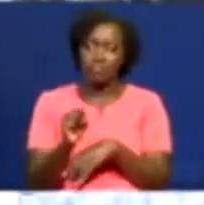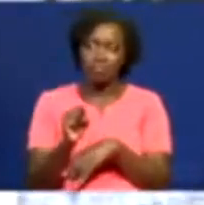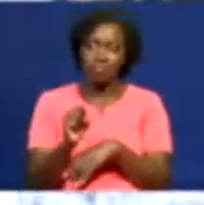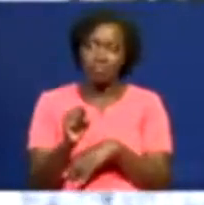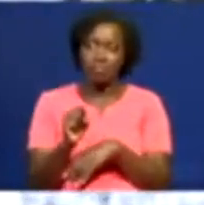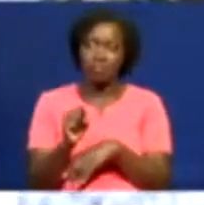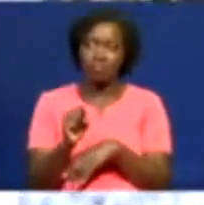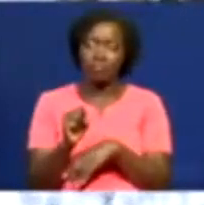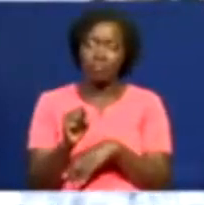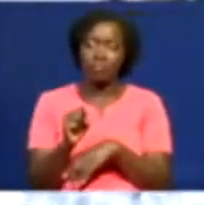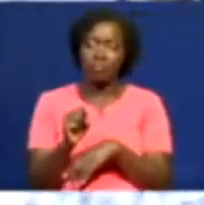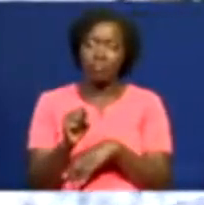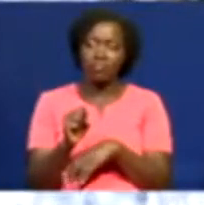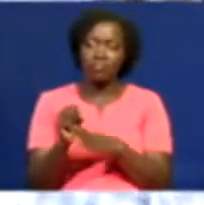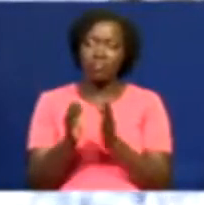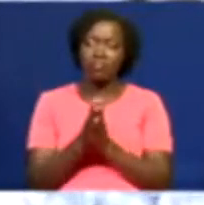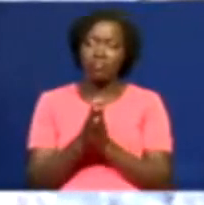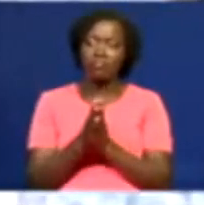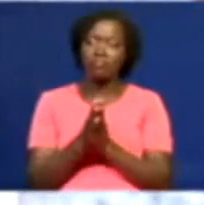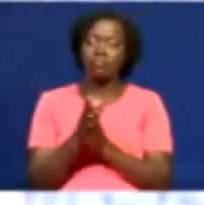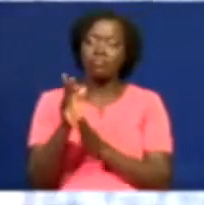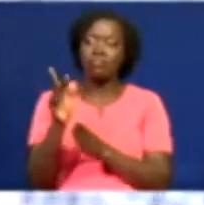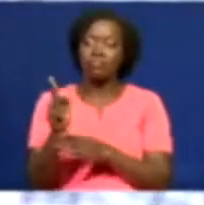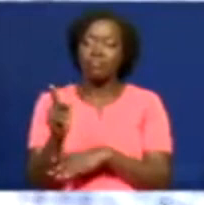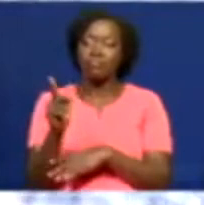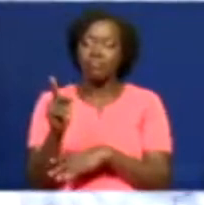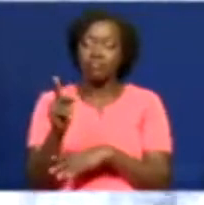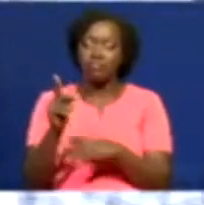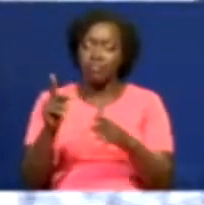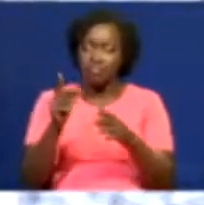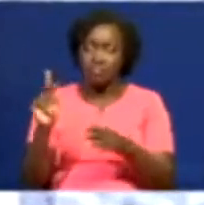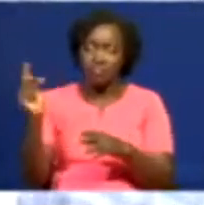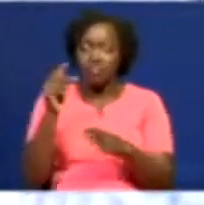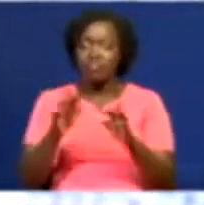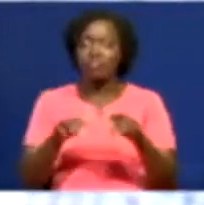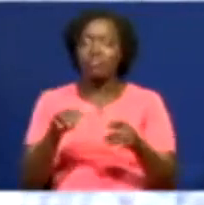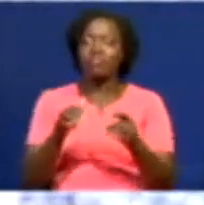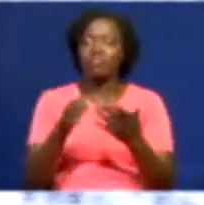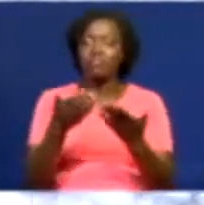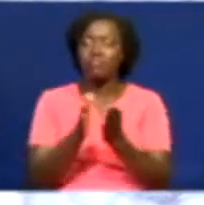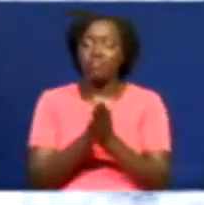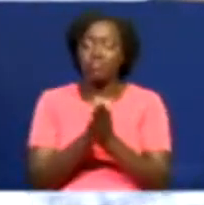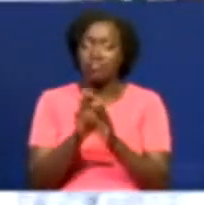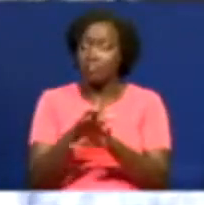Wildlife Research and Training na Kenya Marine and Fisheries Research Institute, Fisheries Department na jamii pia,